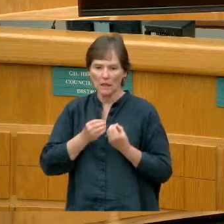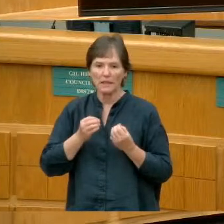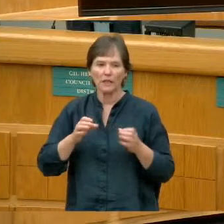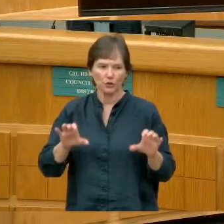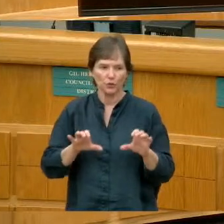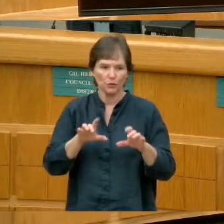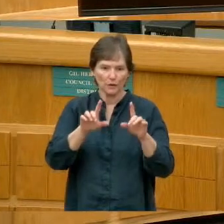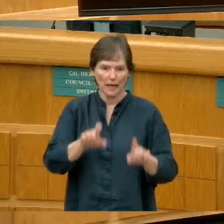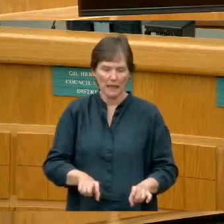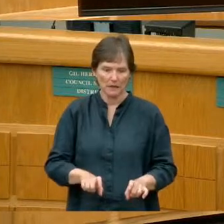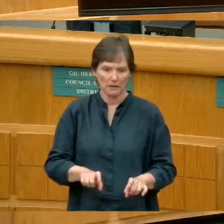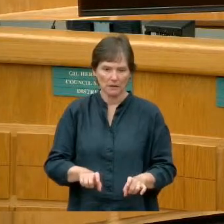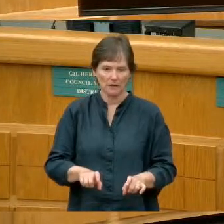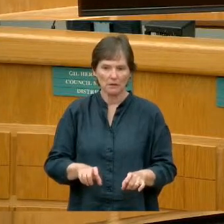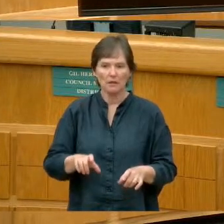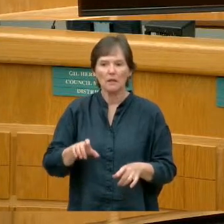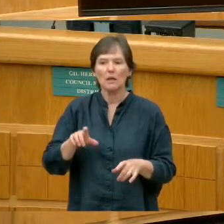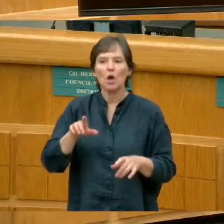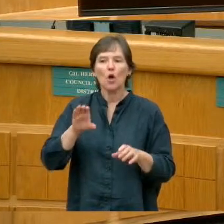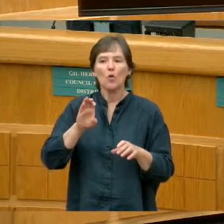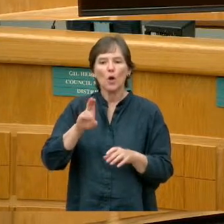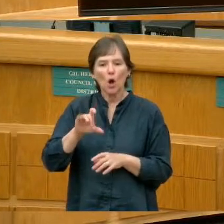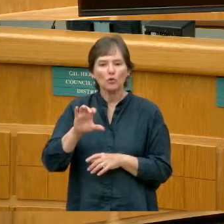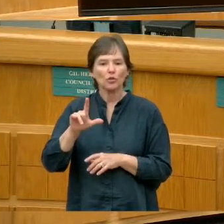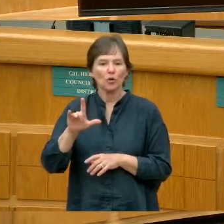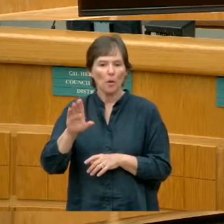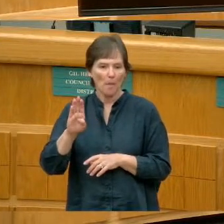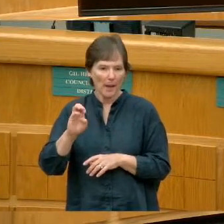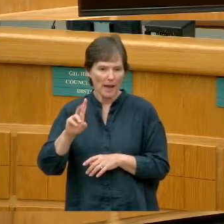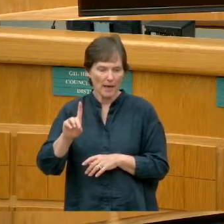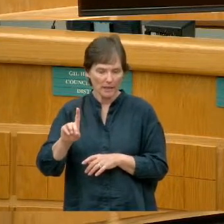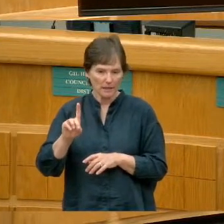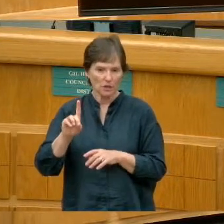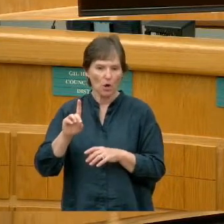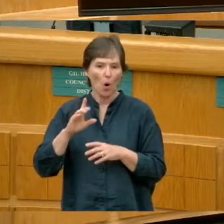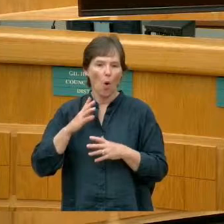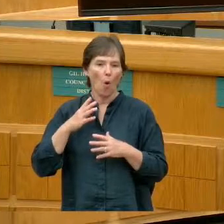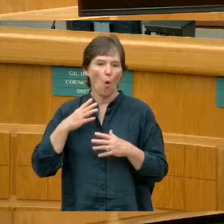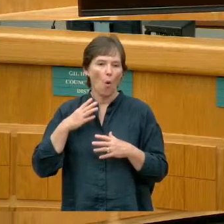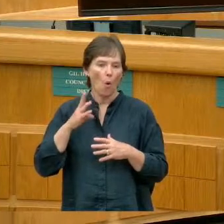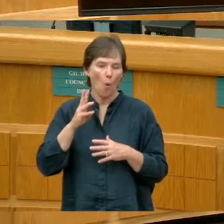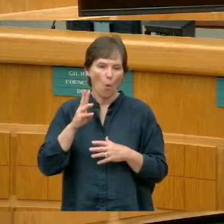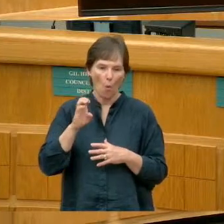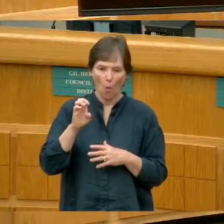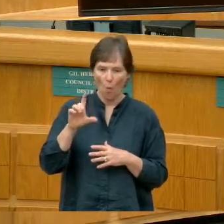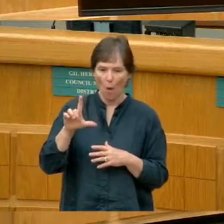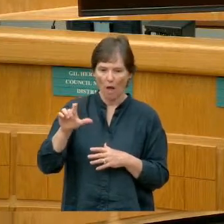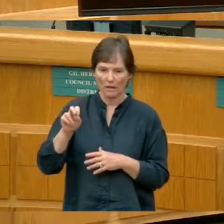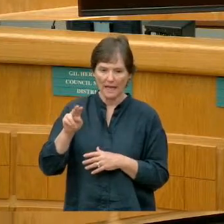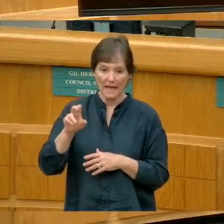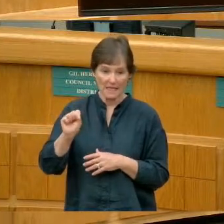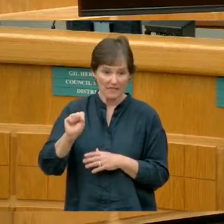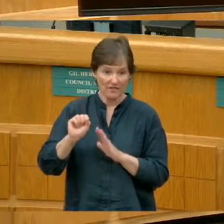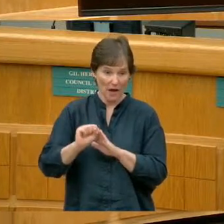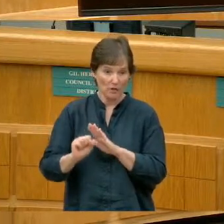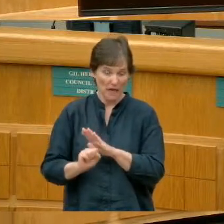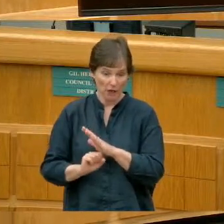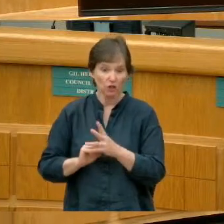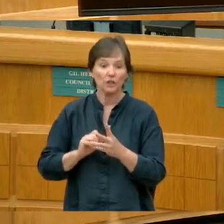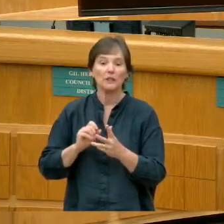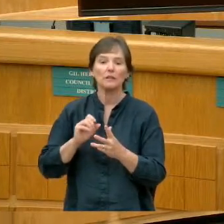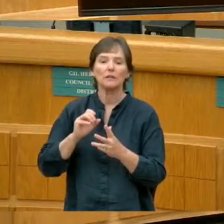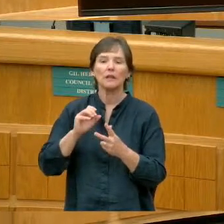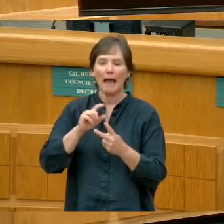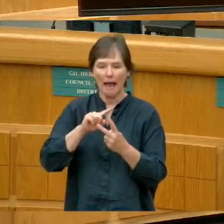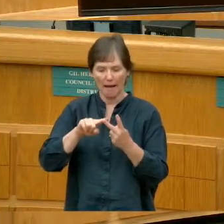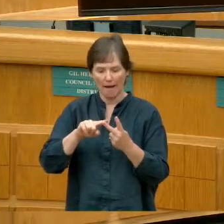the Coastal Bend Wellness Foundation, and the Amistad Clinic is here. And so you can see their numbers on the